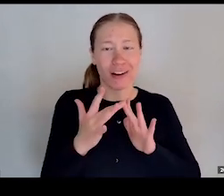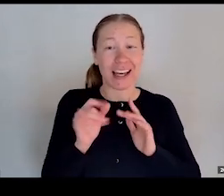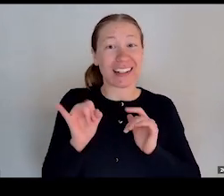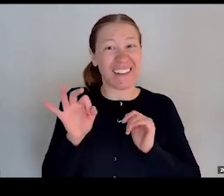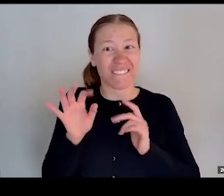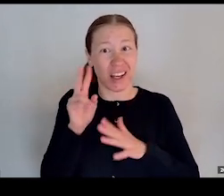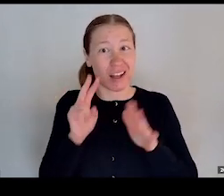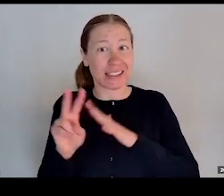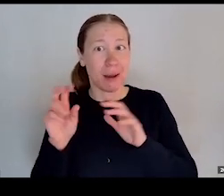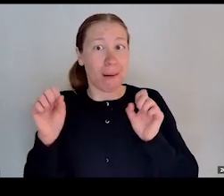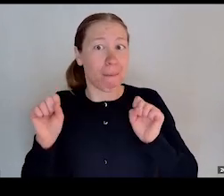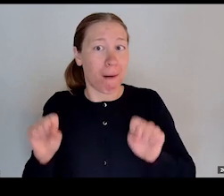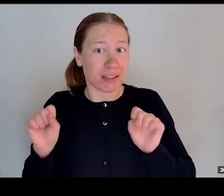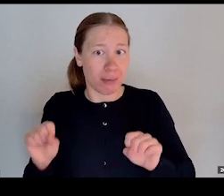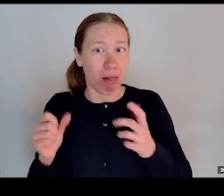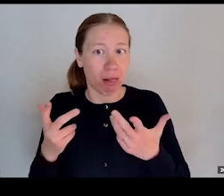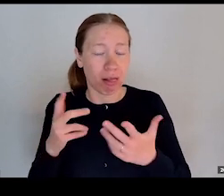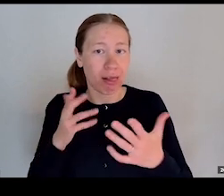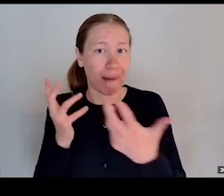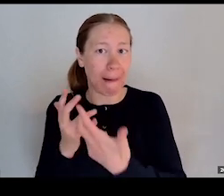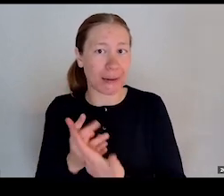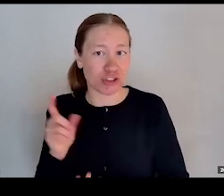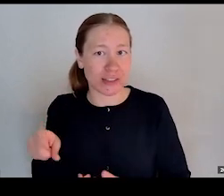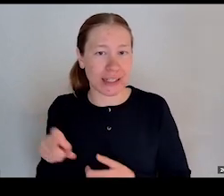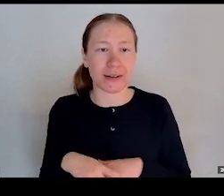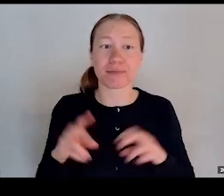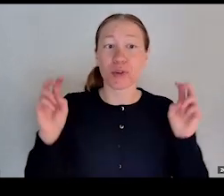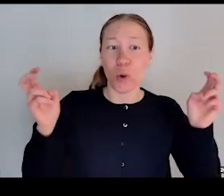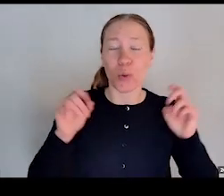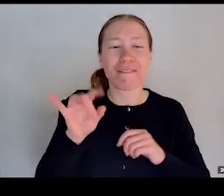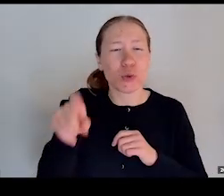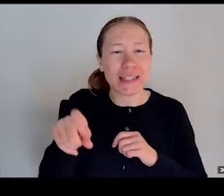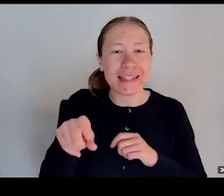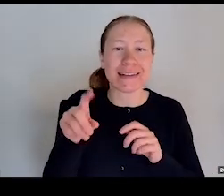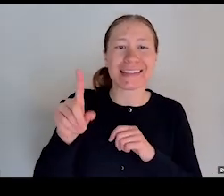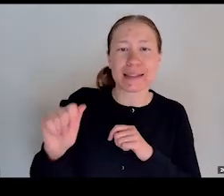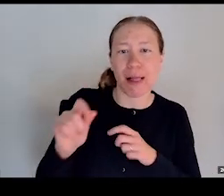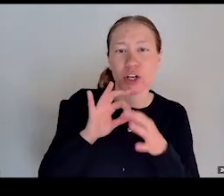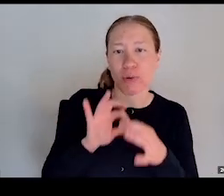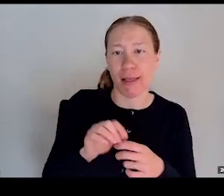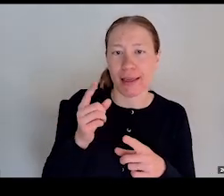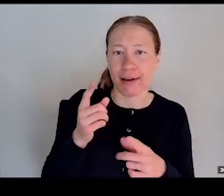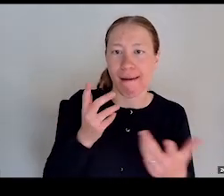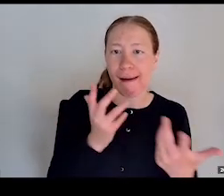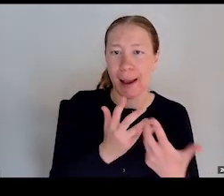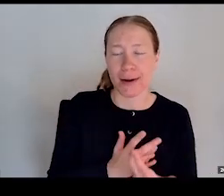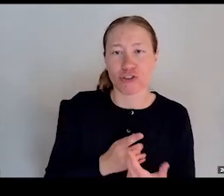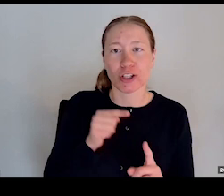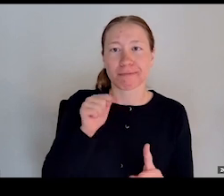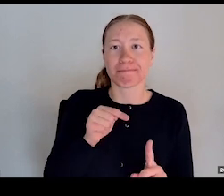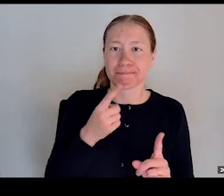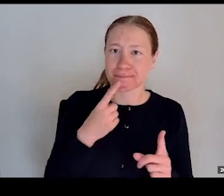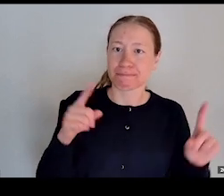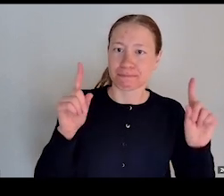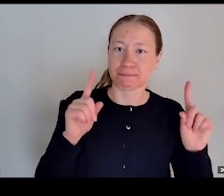needed. So quoted at the top is, if you need disability-related accommodations to participate in this program